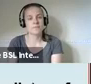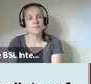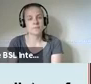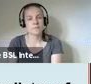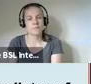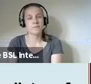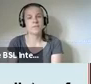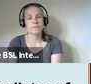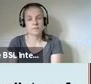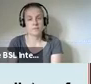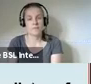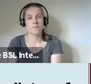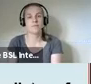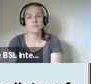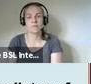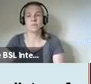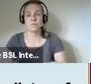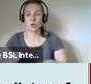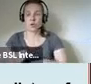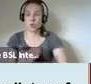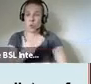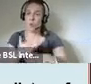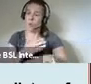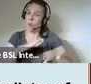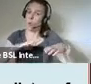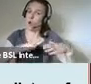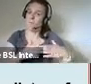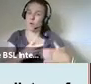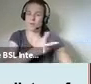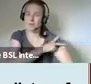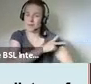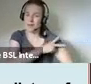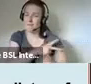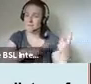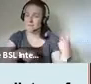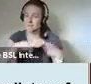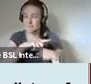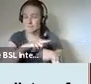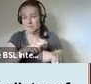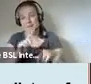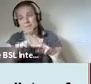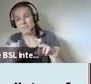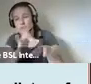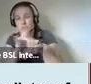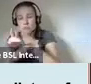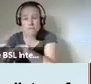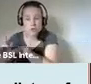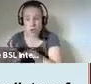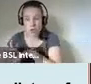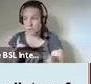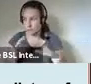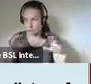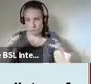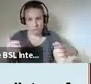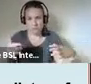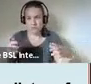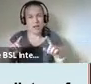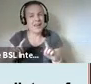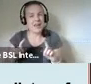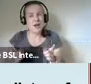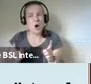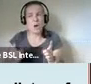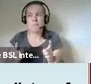The workforce, the role of the workforce can't be actually underestimated in this